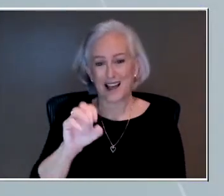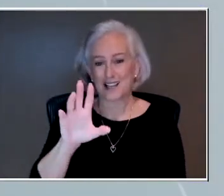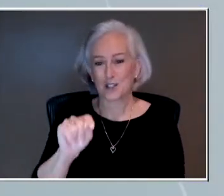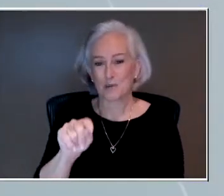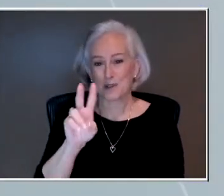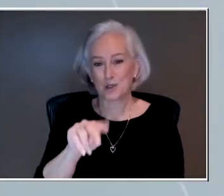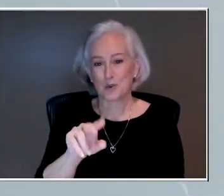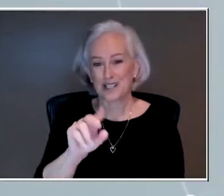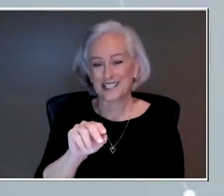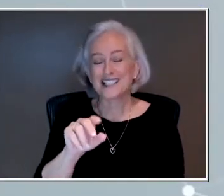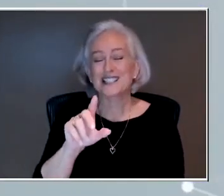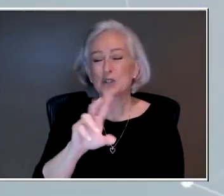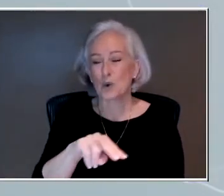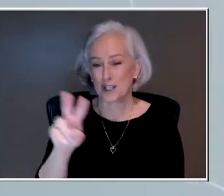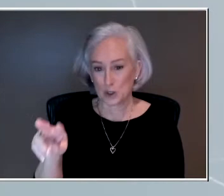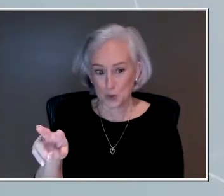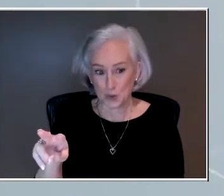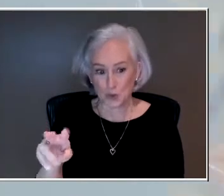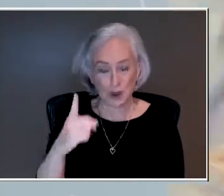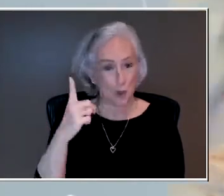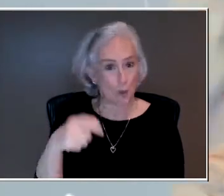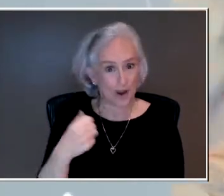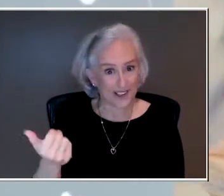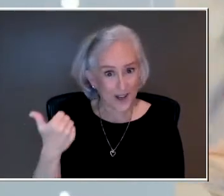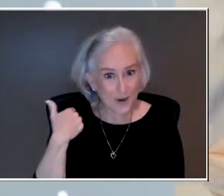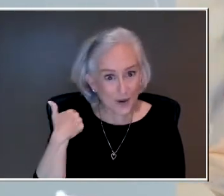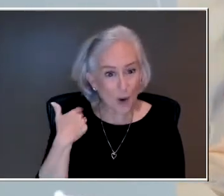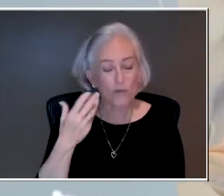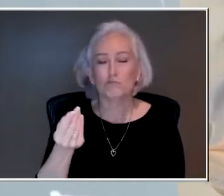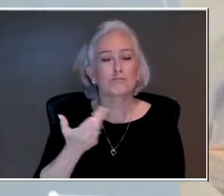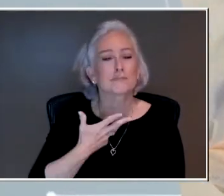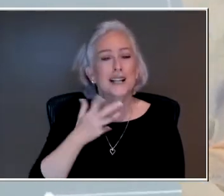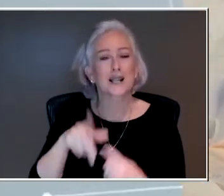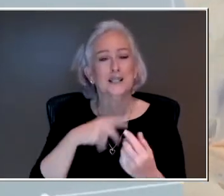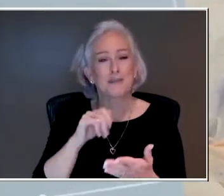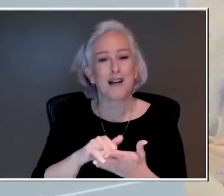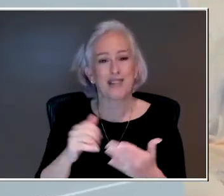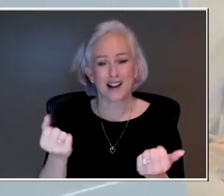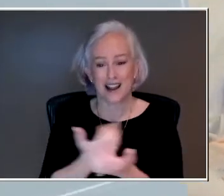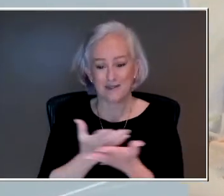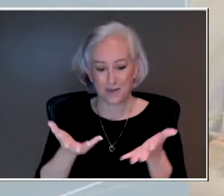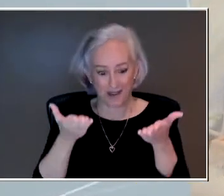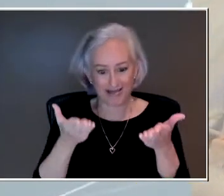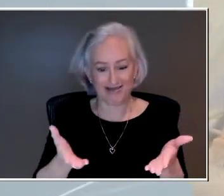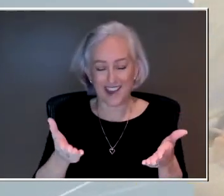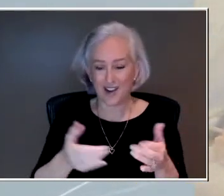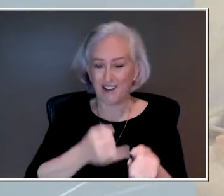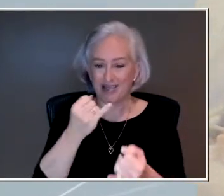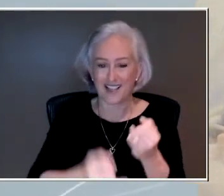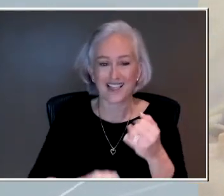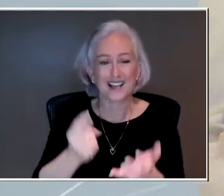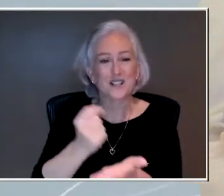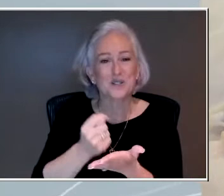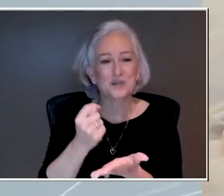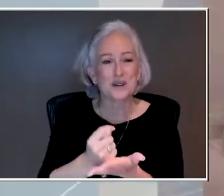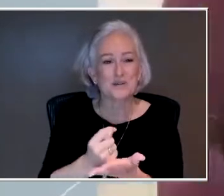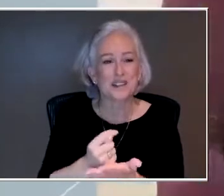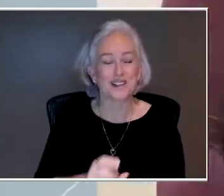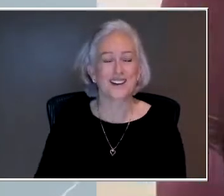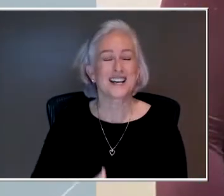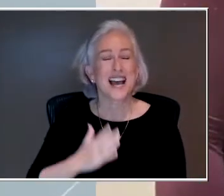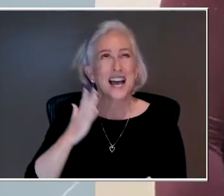ago. Talk to us a little bit about what that was like, having everybody there surrounding you that day. Well, joy,